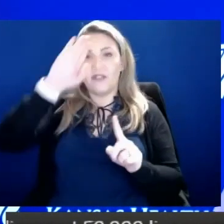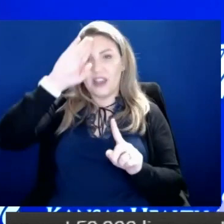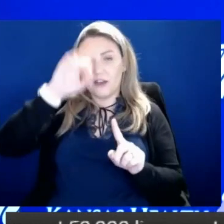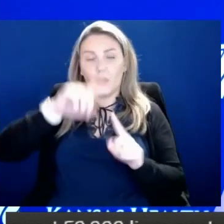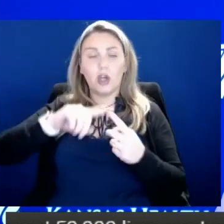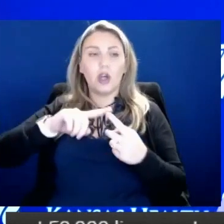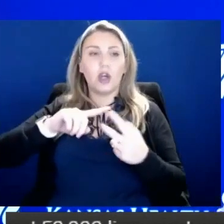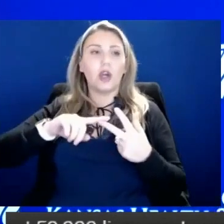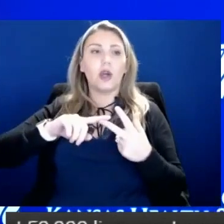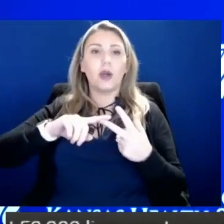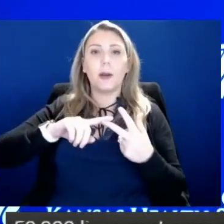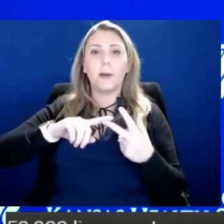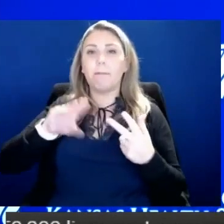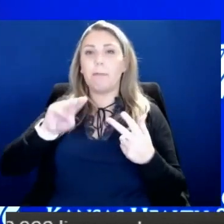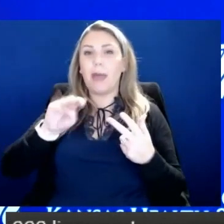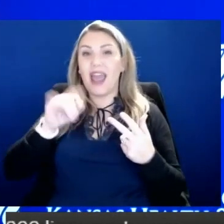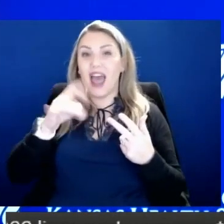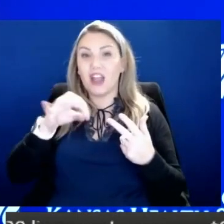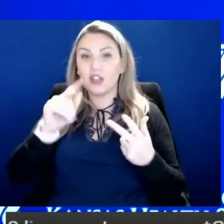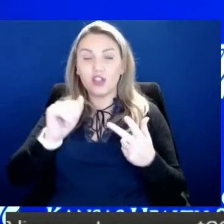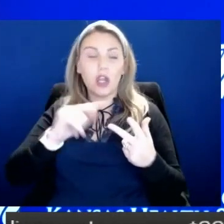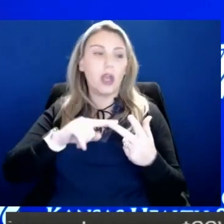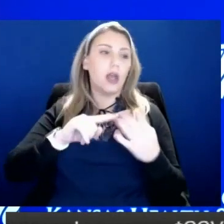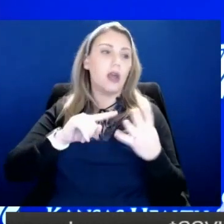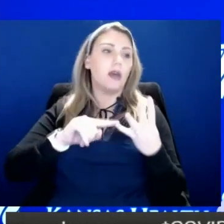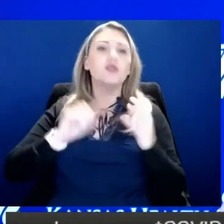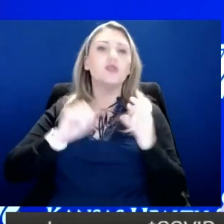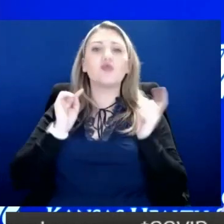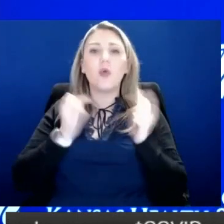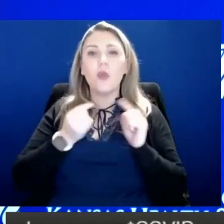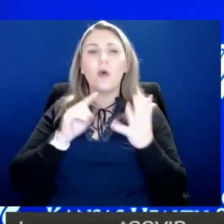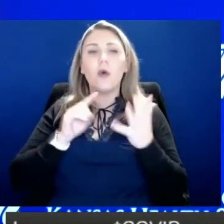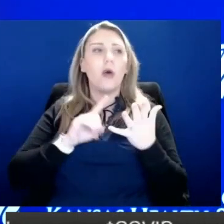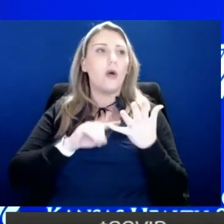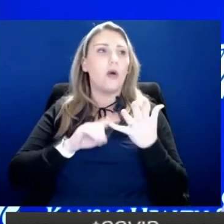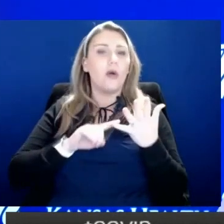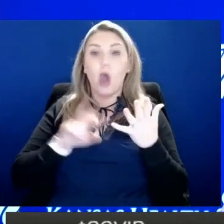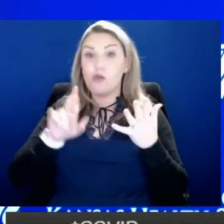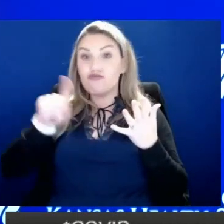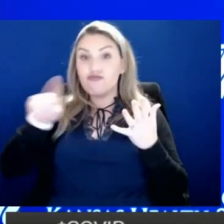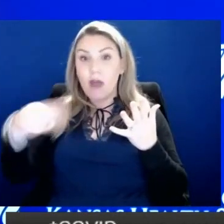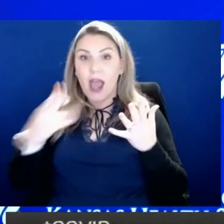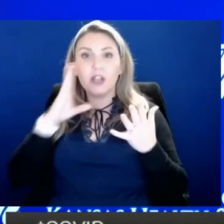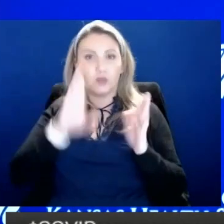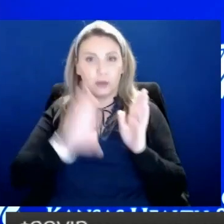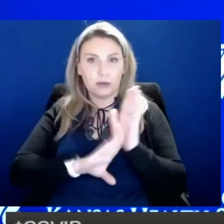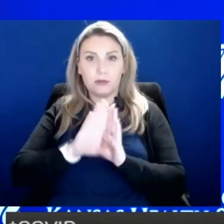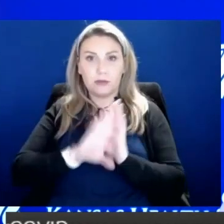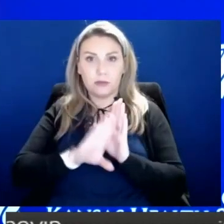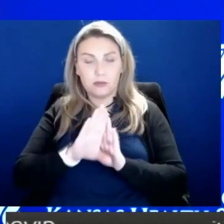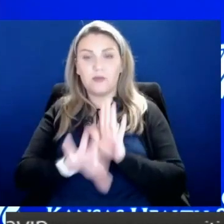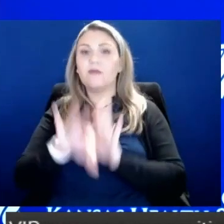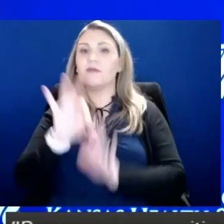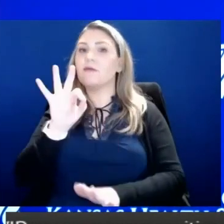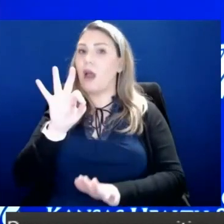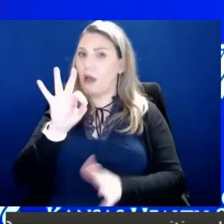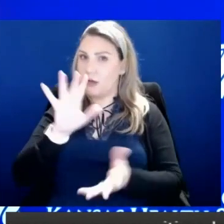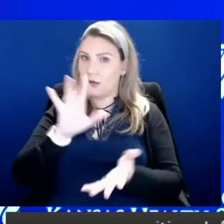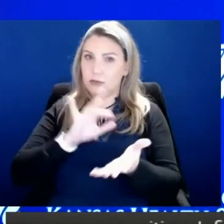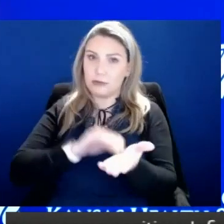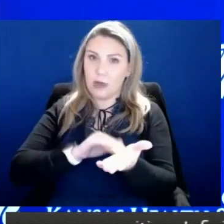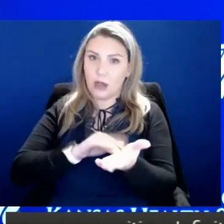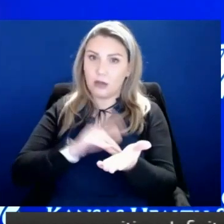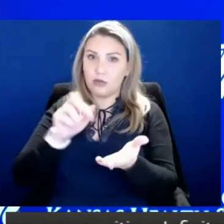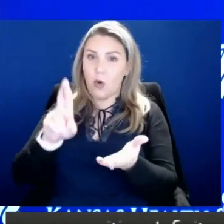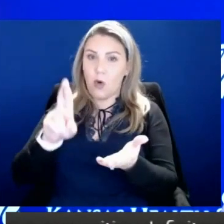You then do develop a rash. I think it's important to understand that. Seek medical care or at least an opinion from a